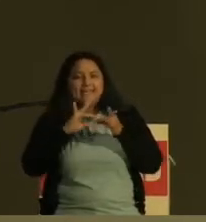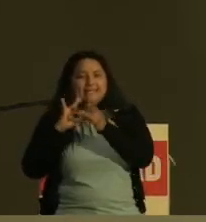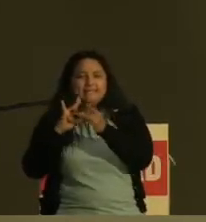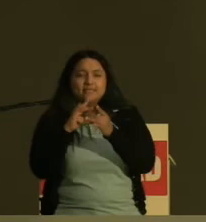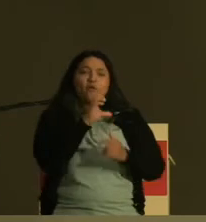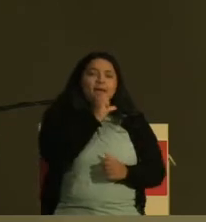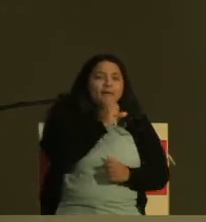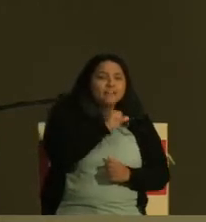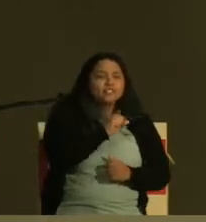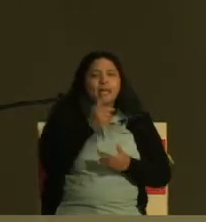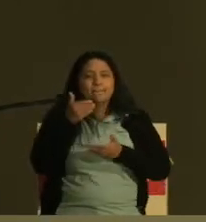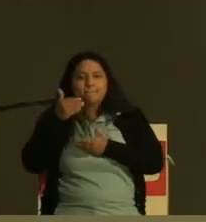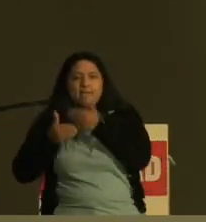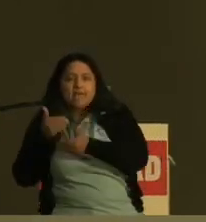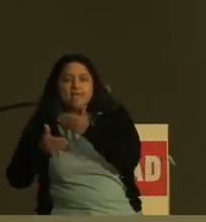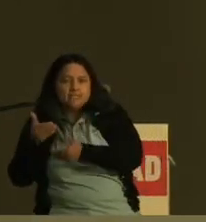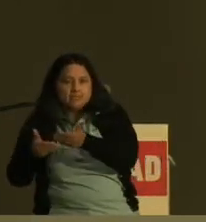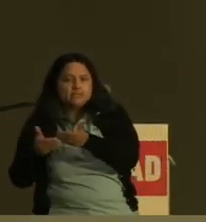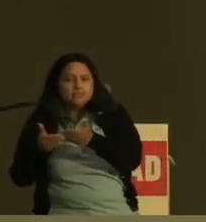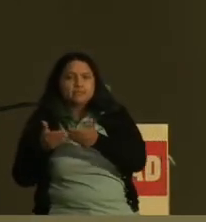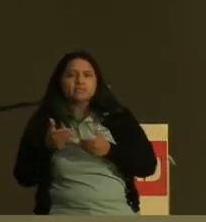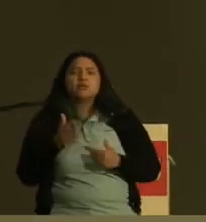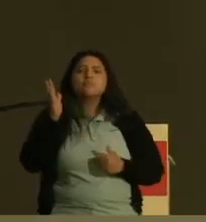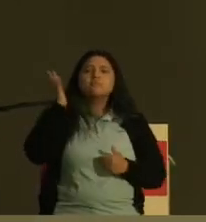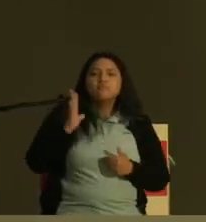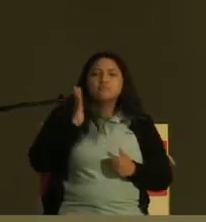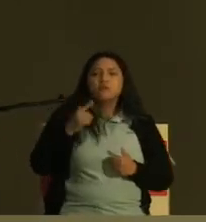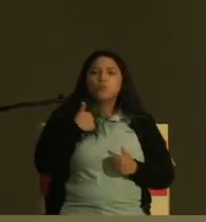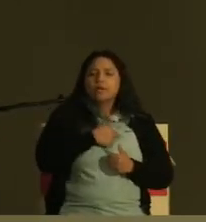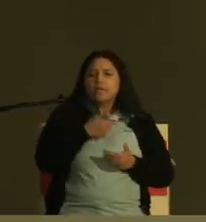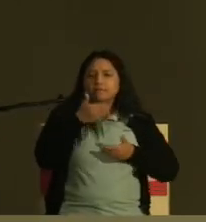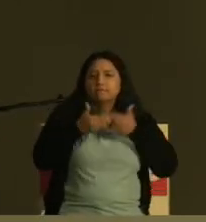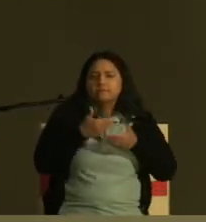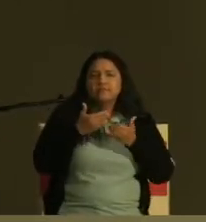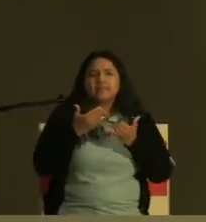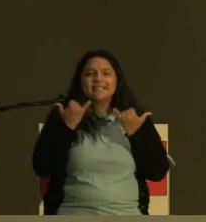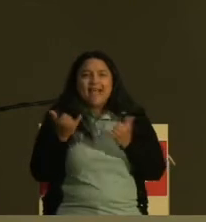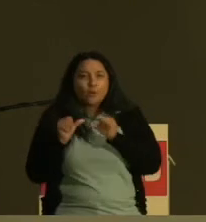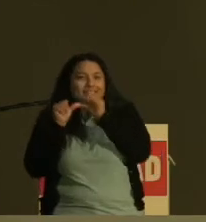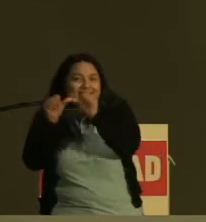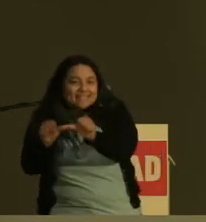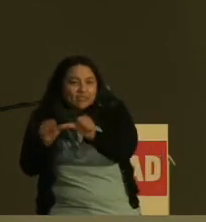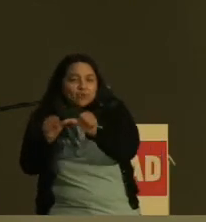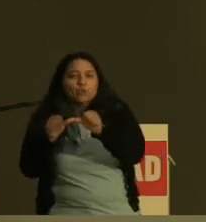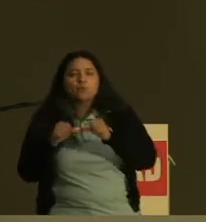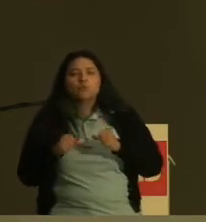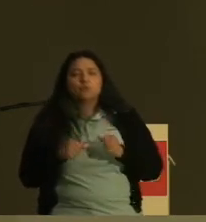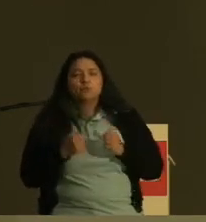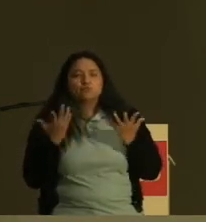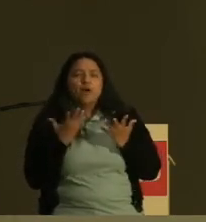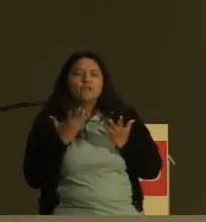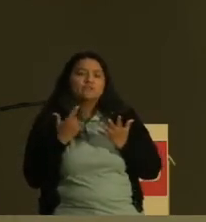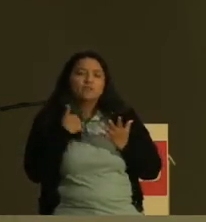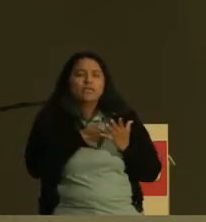we have once upon a time loved and what we continue to love, what we were faithful to at a certain period